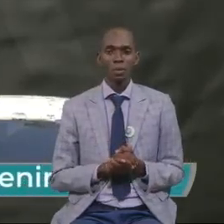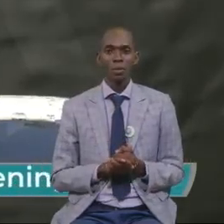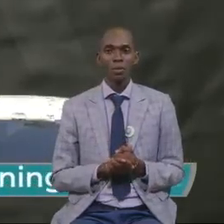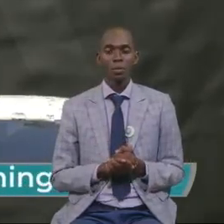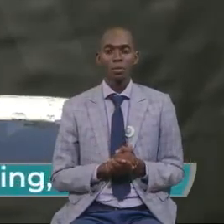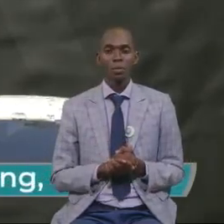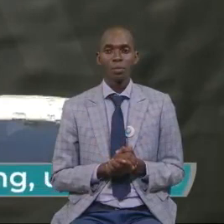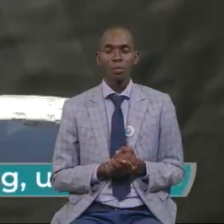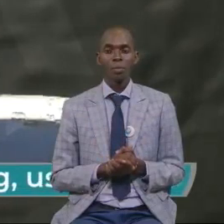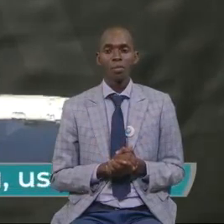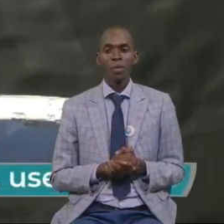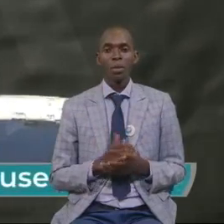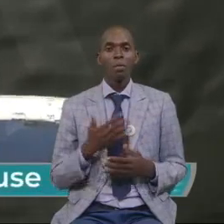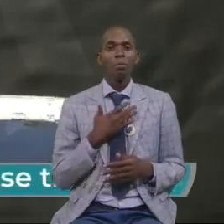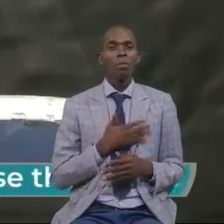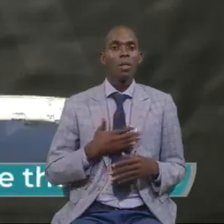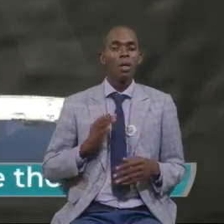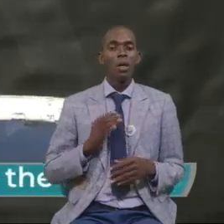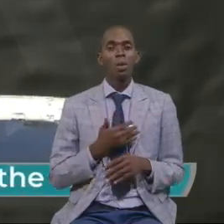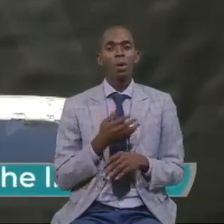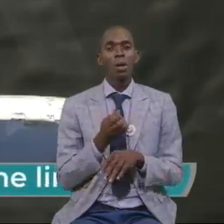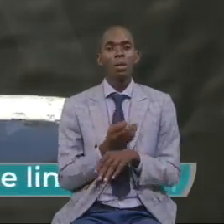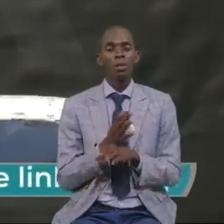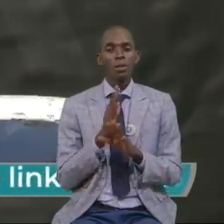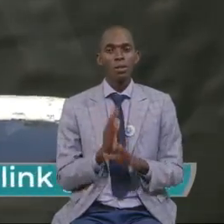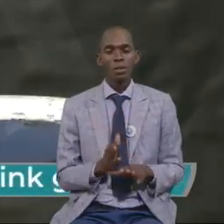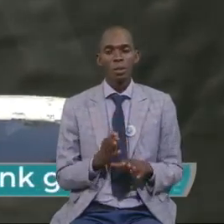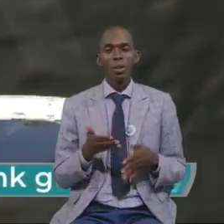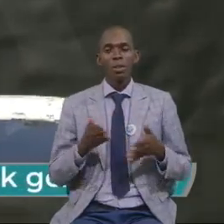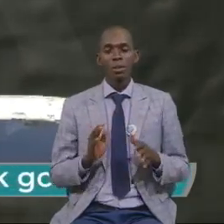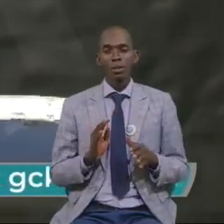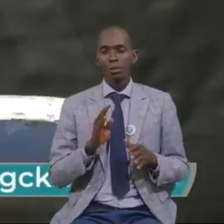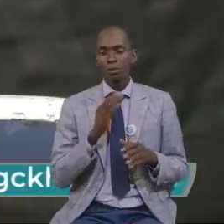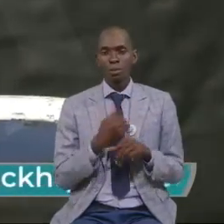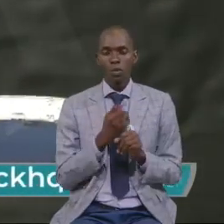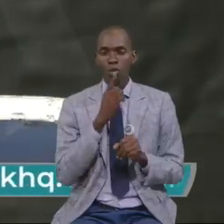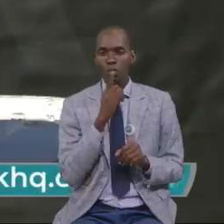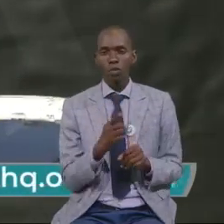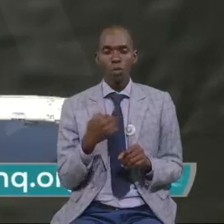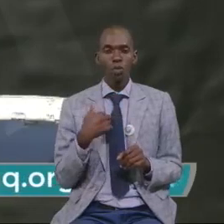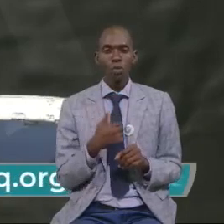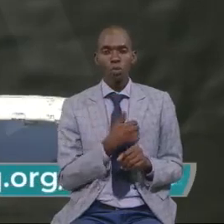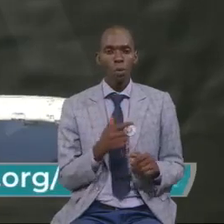Please, our counselors, let's do a thorough work and